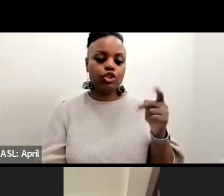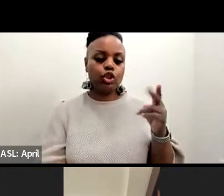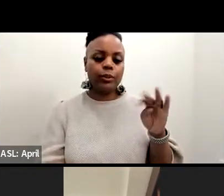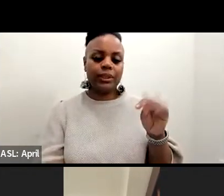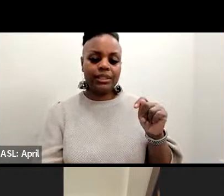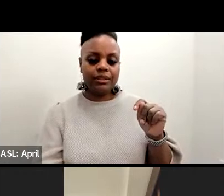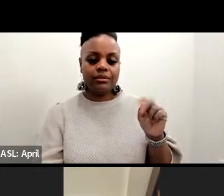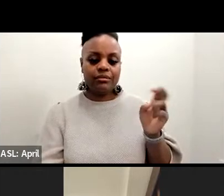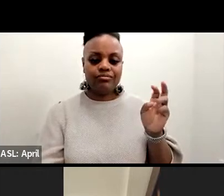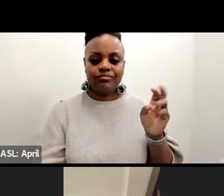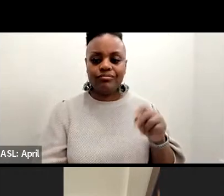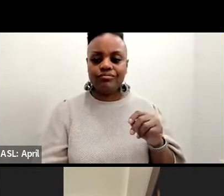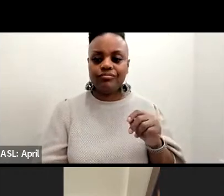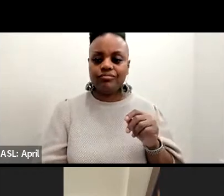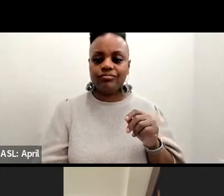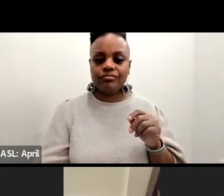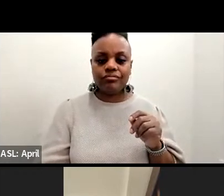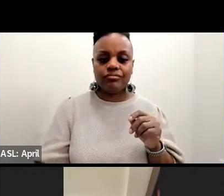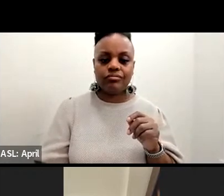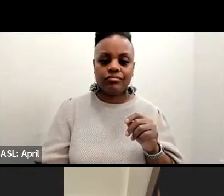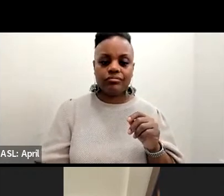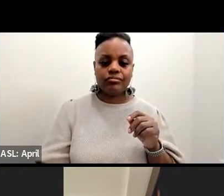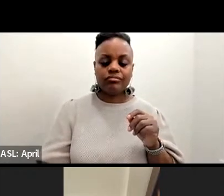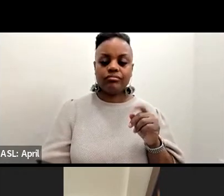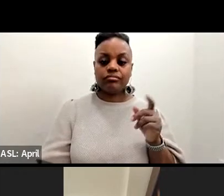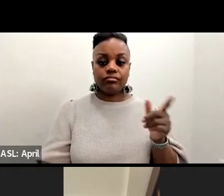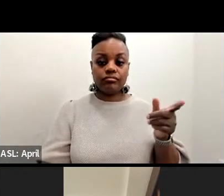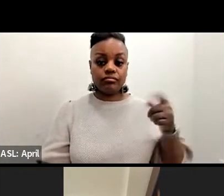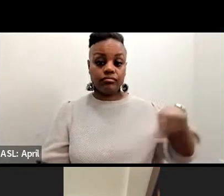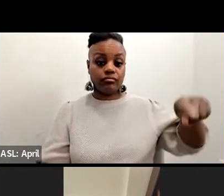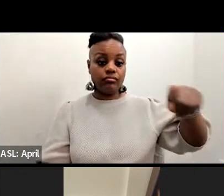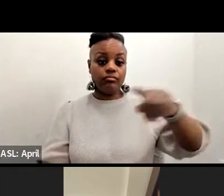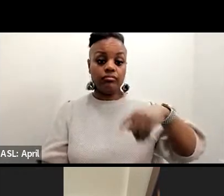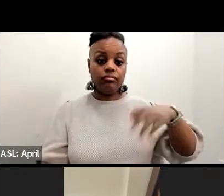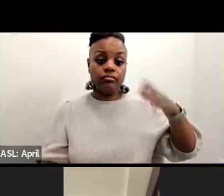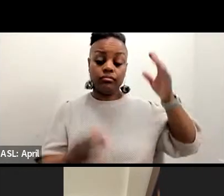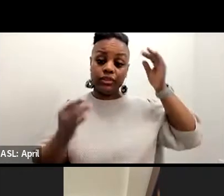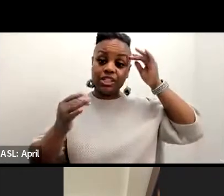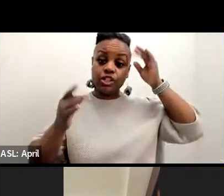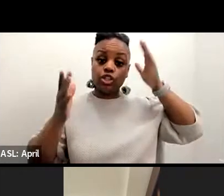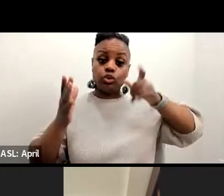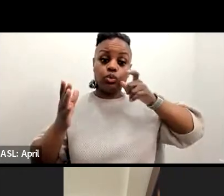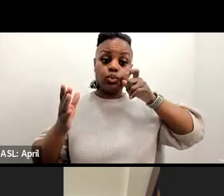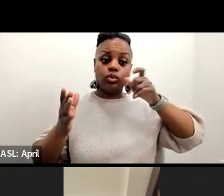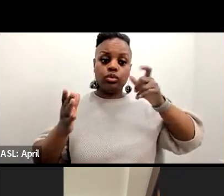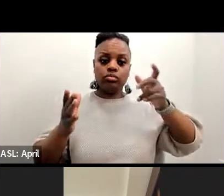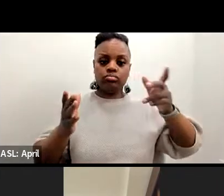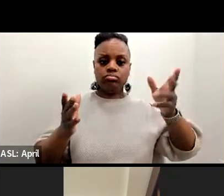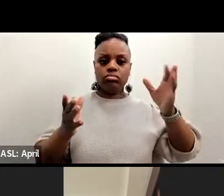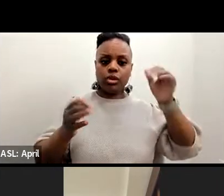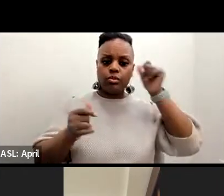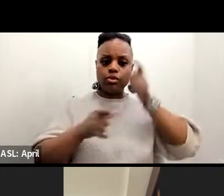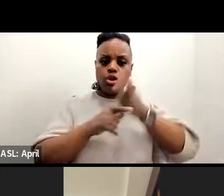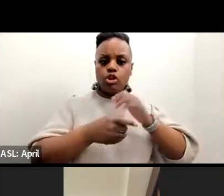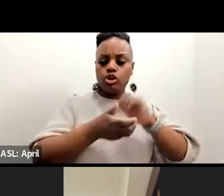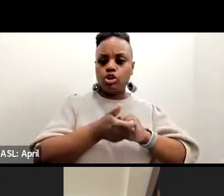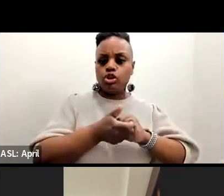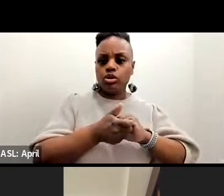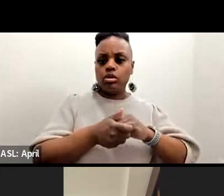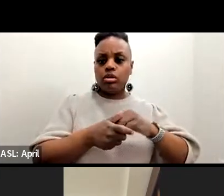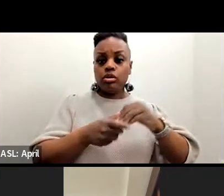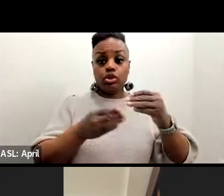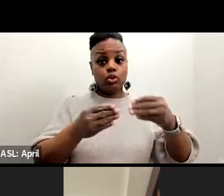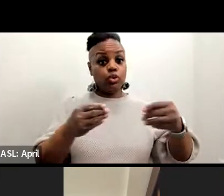is the solution, and have gone off into, you know, secular political directions, into media work,